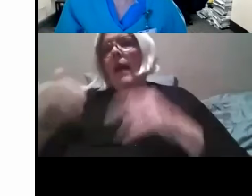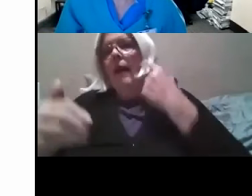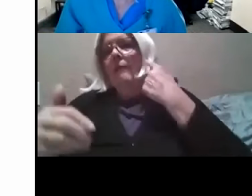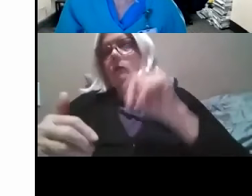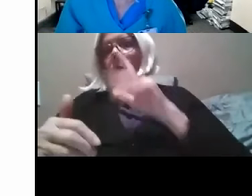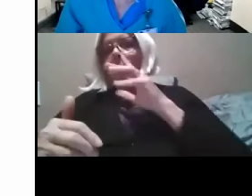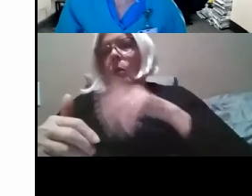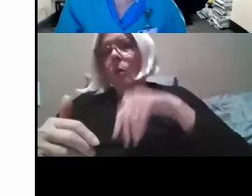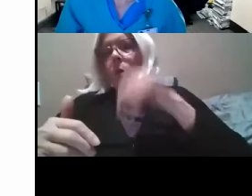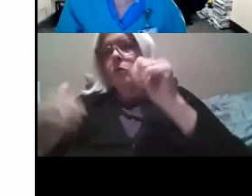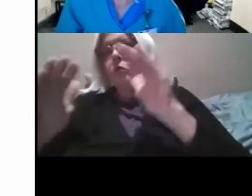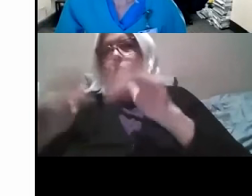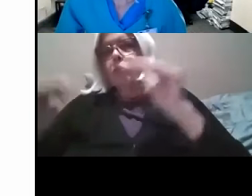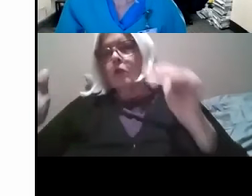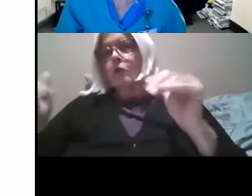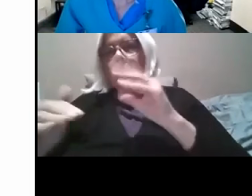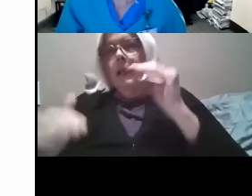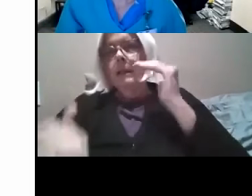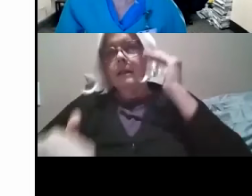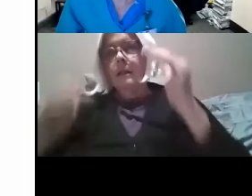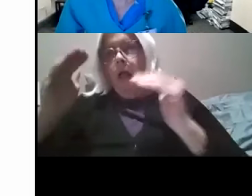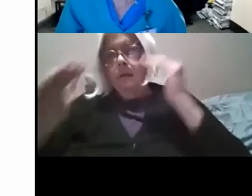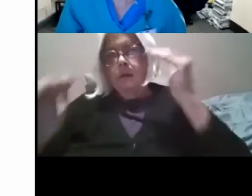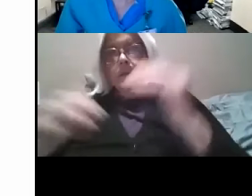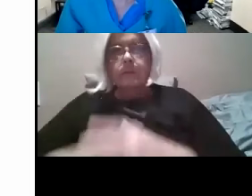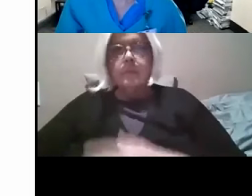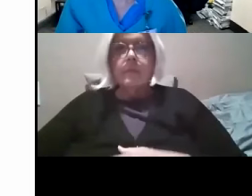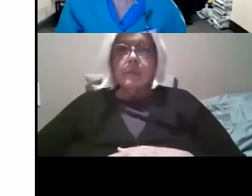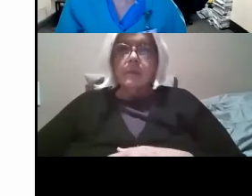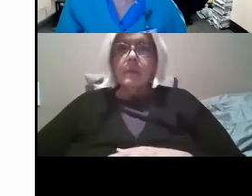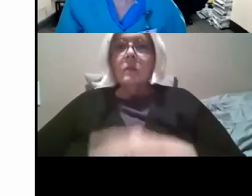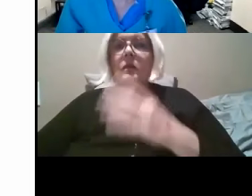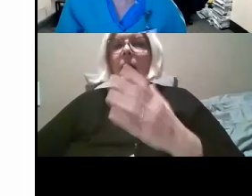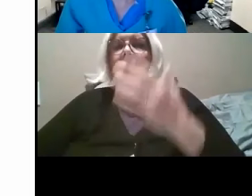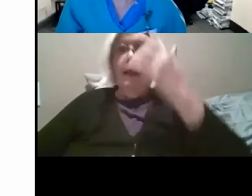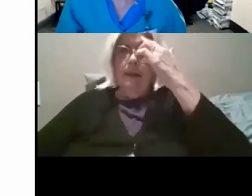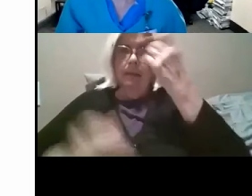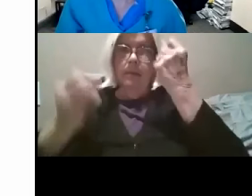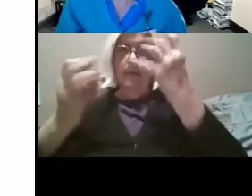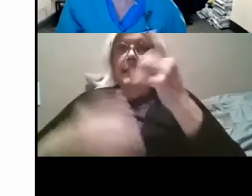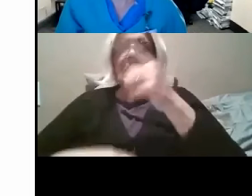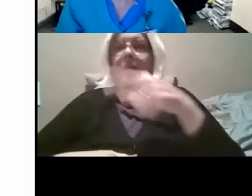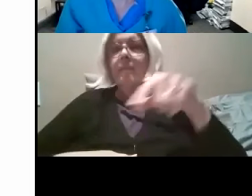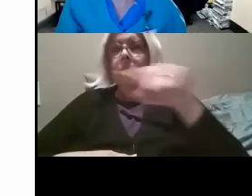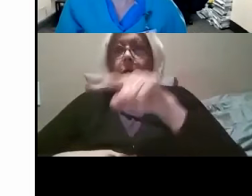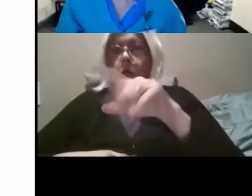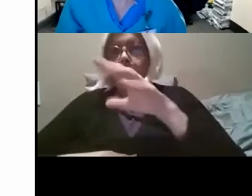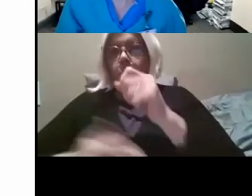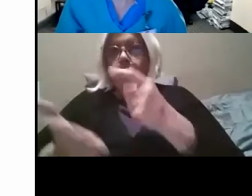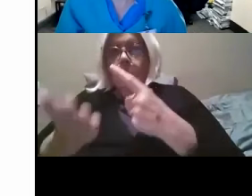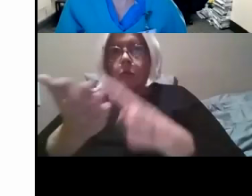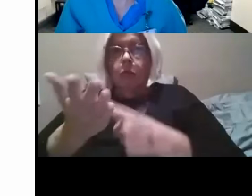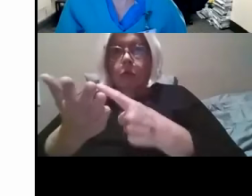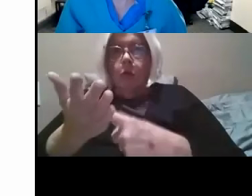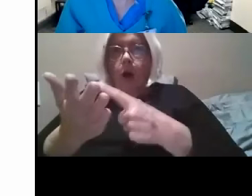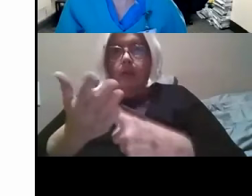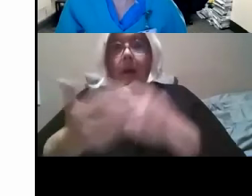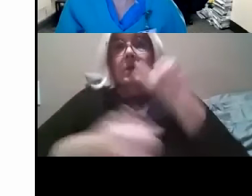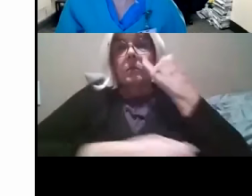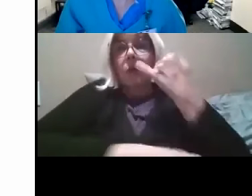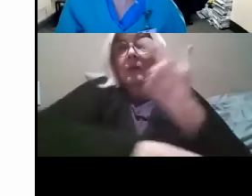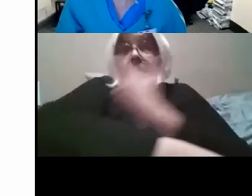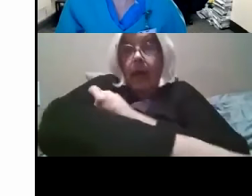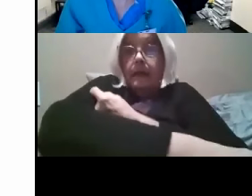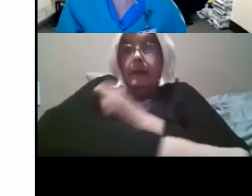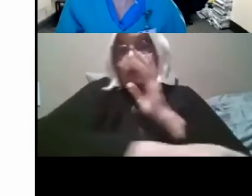think the real hot ticket item, and maybe why a lot of you are here, is to talk about vaccine-associated myocarditis. So